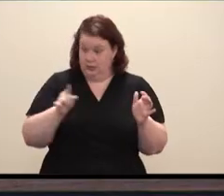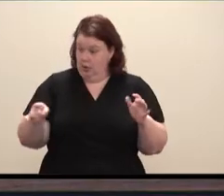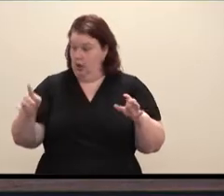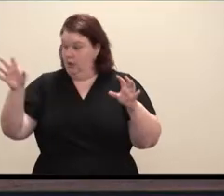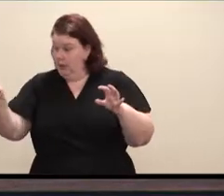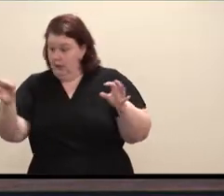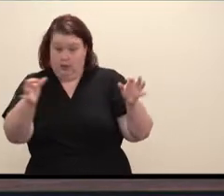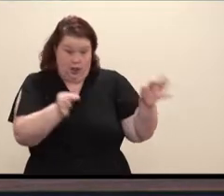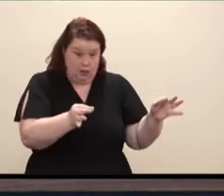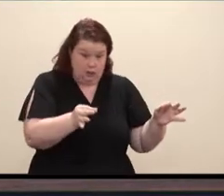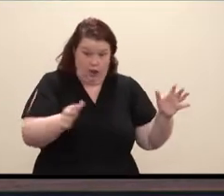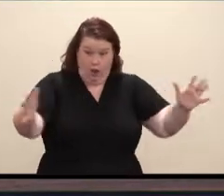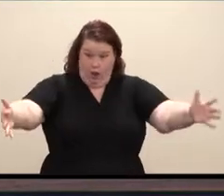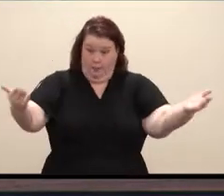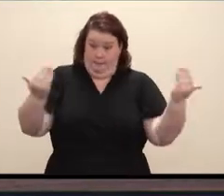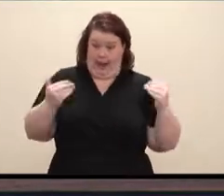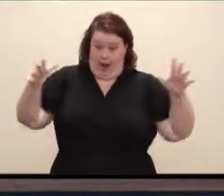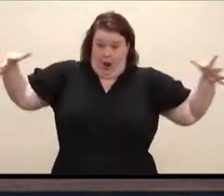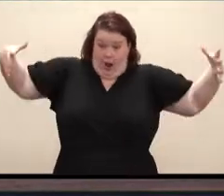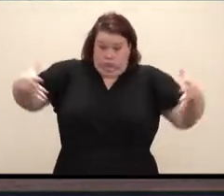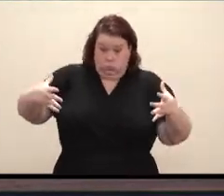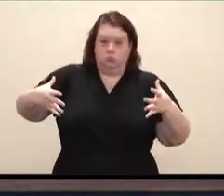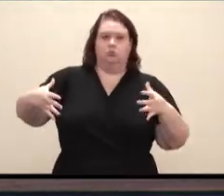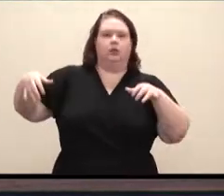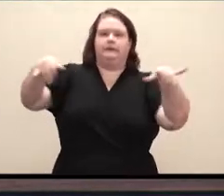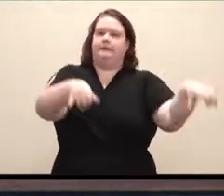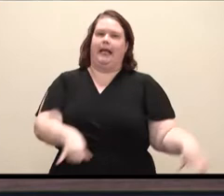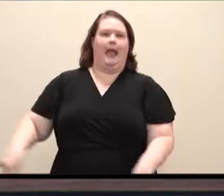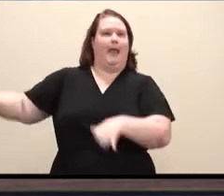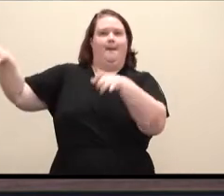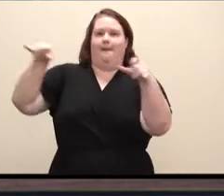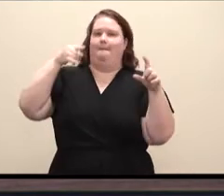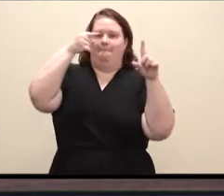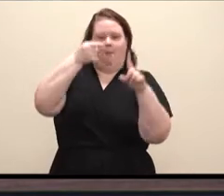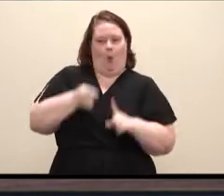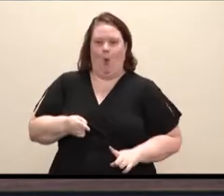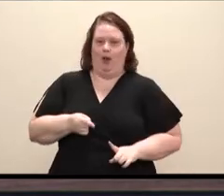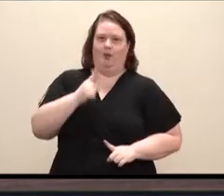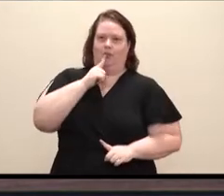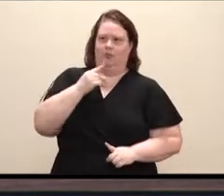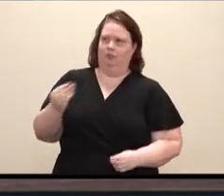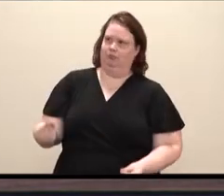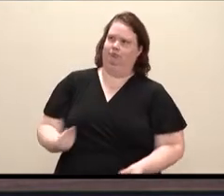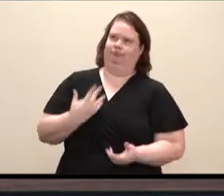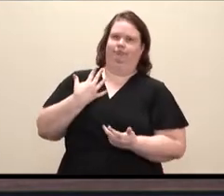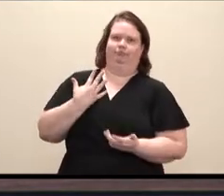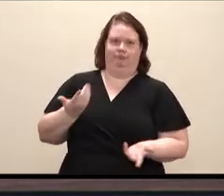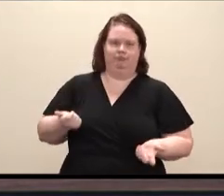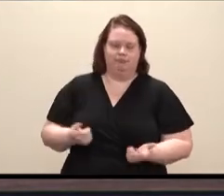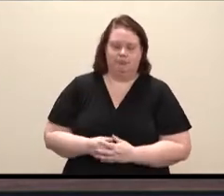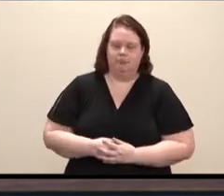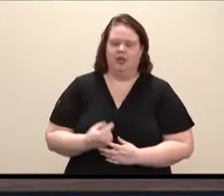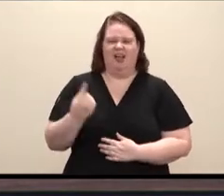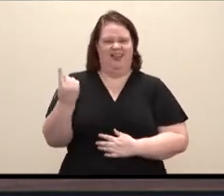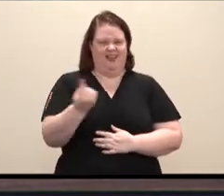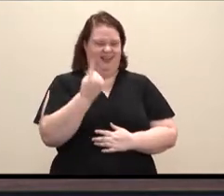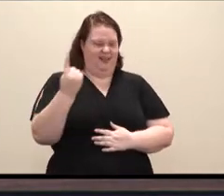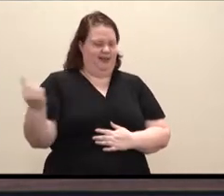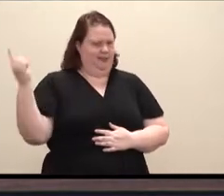else is having the same conversations, mm-hmm. which has been really heartening. I think going through this process, the one thing that I thought